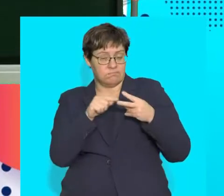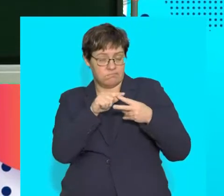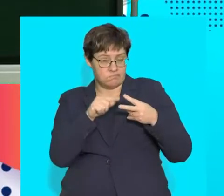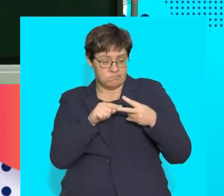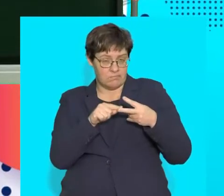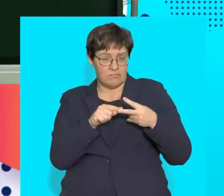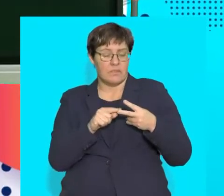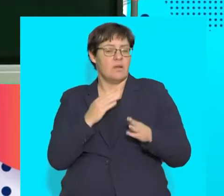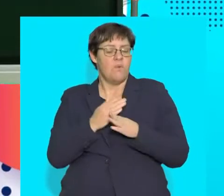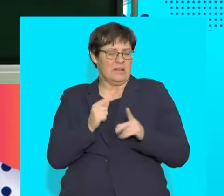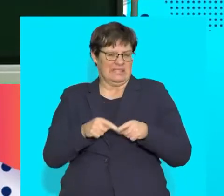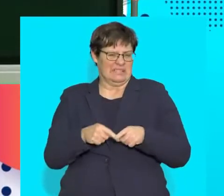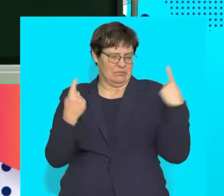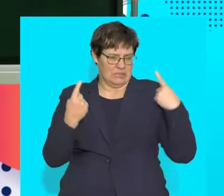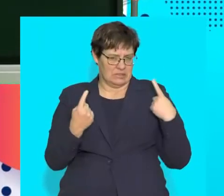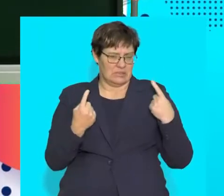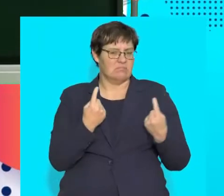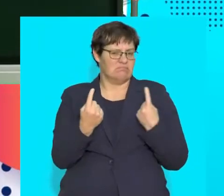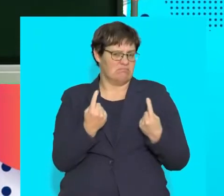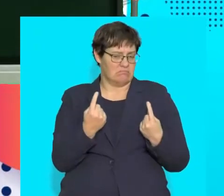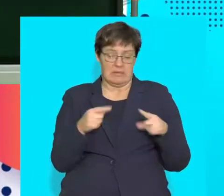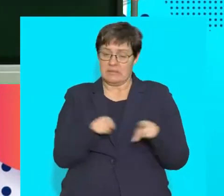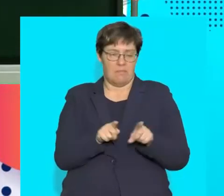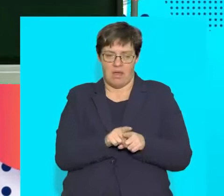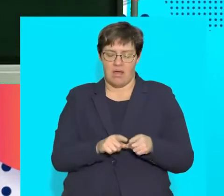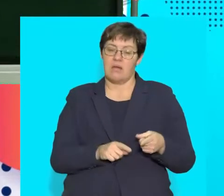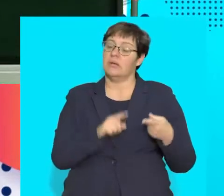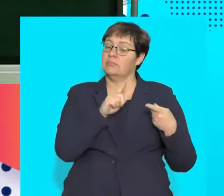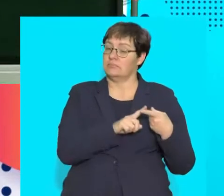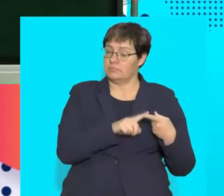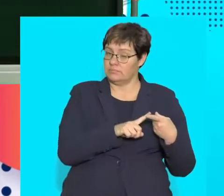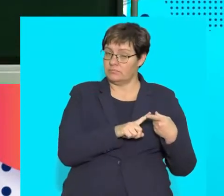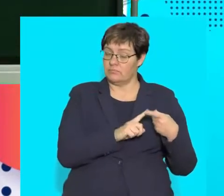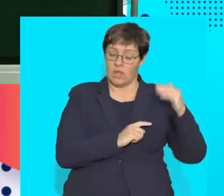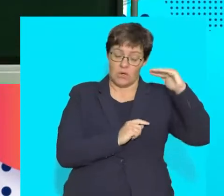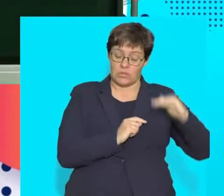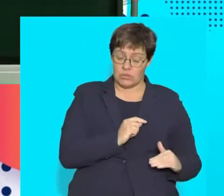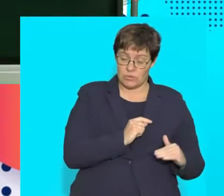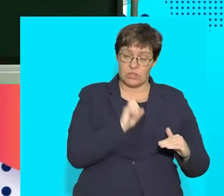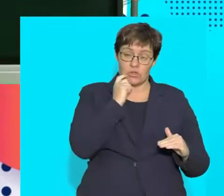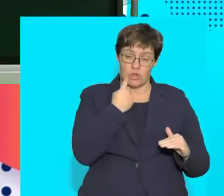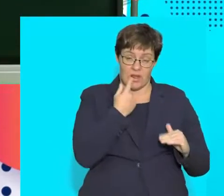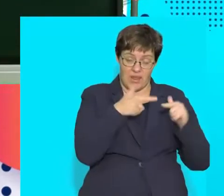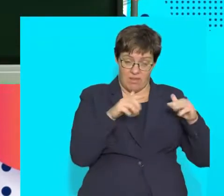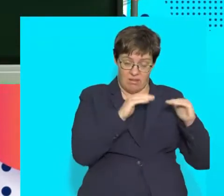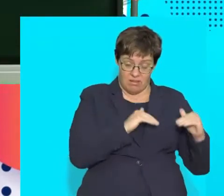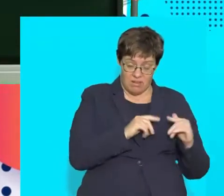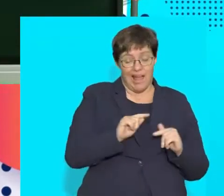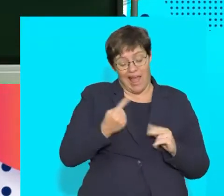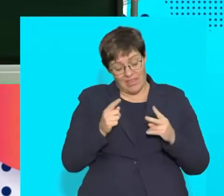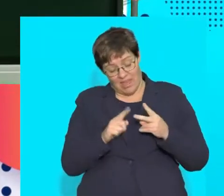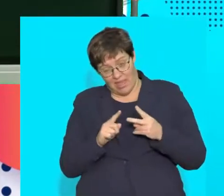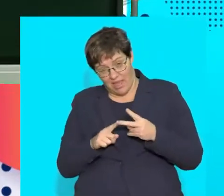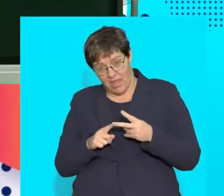hormones function slightly different from each other. One is important in reducing the blood sugar levels, and